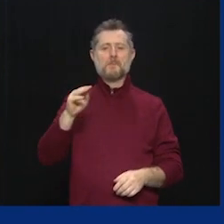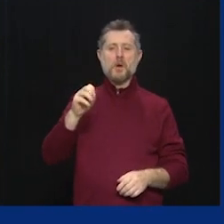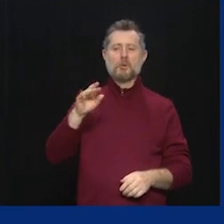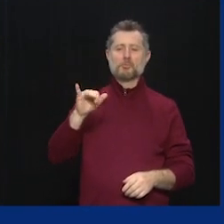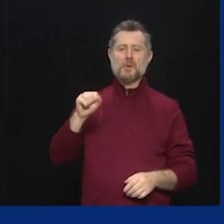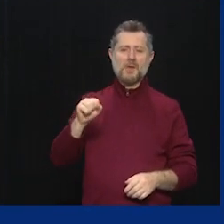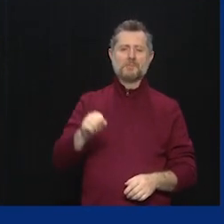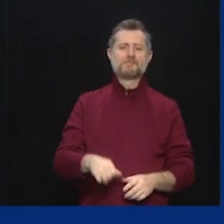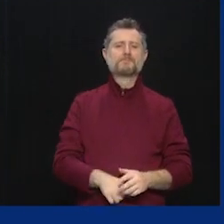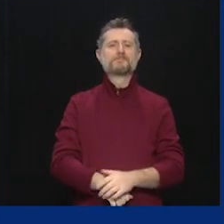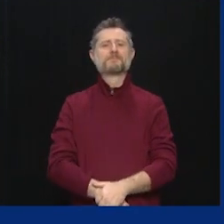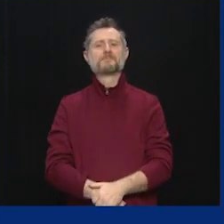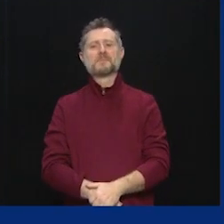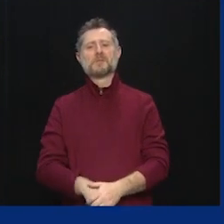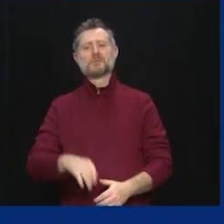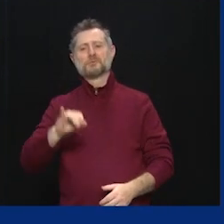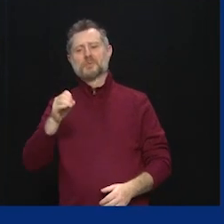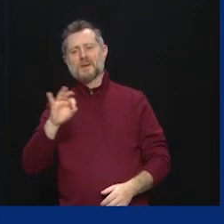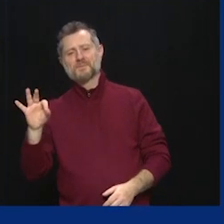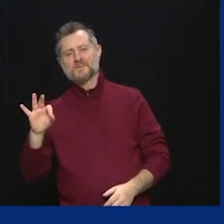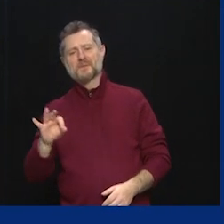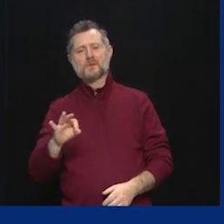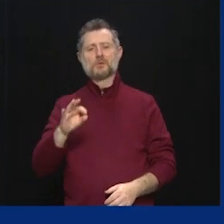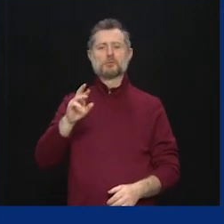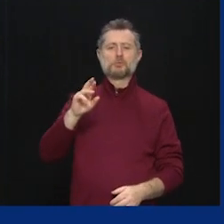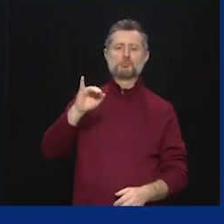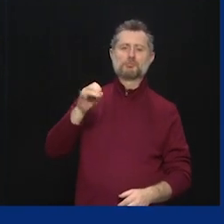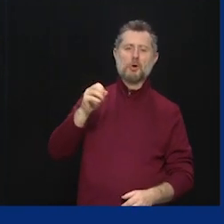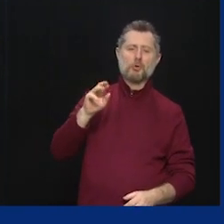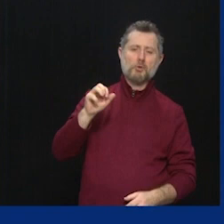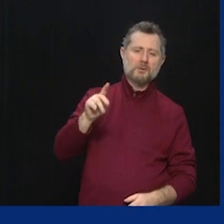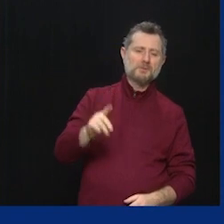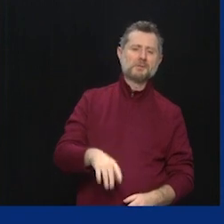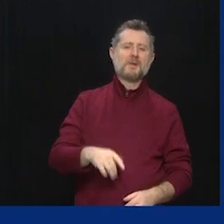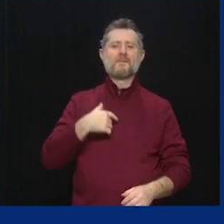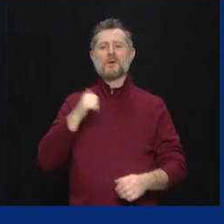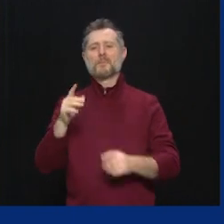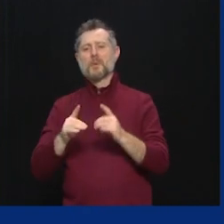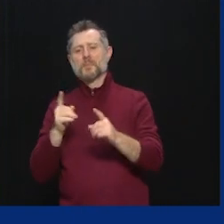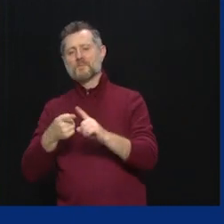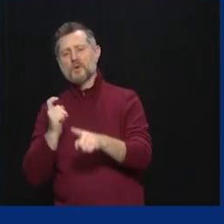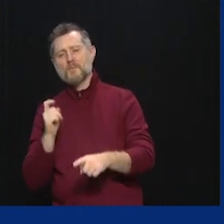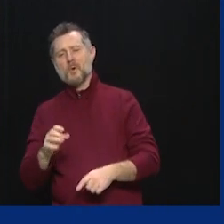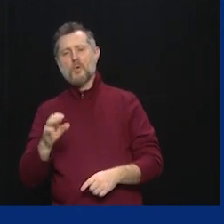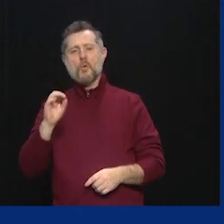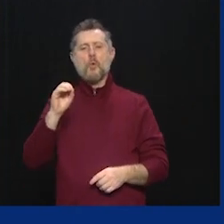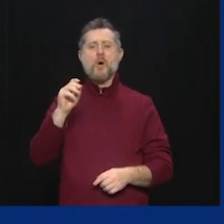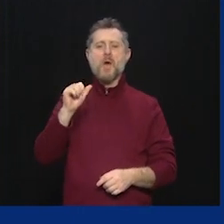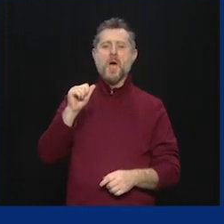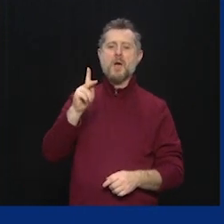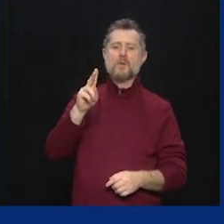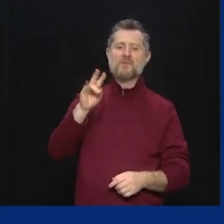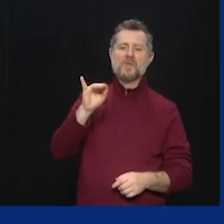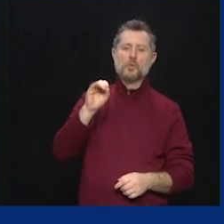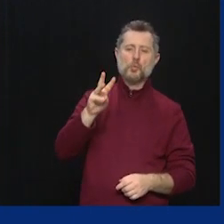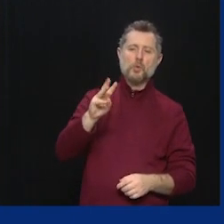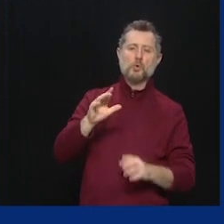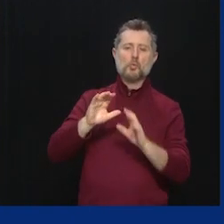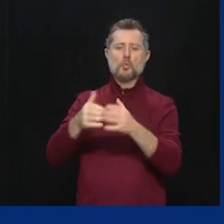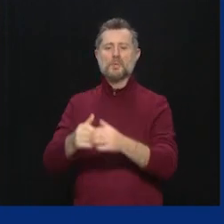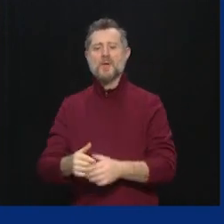Brown, and the great people from both Oakview Group and Sterling Project Development. Thank you, guys. We wouldn't get there without you.